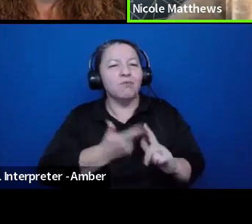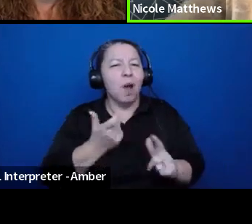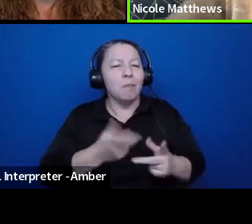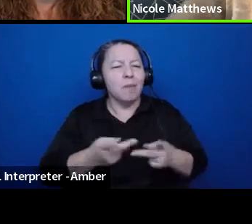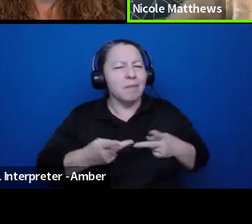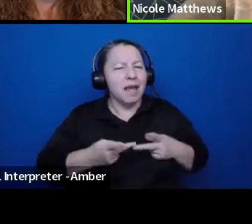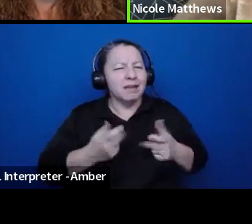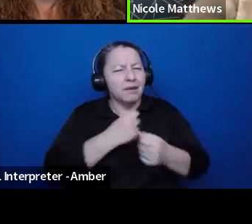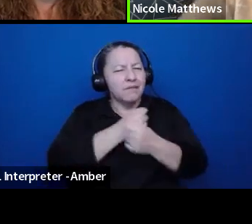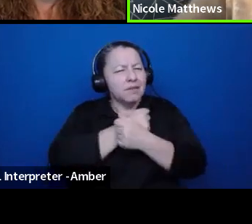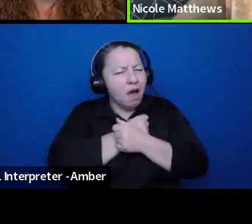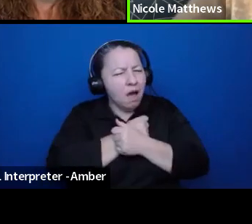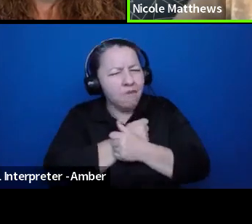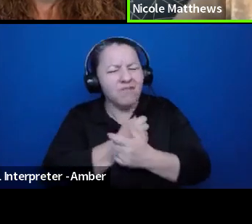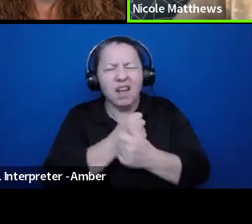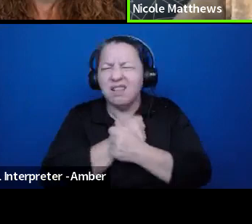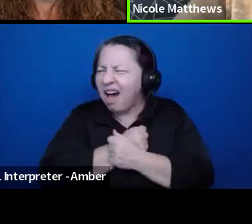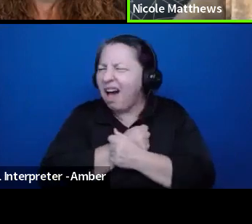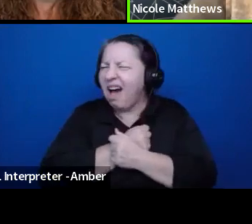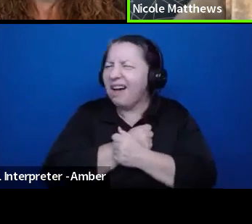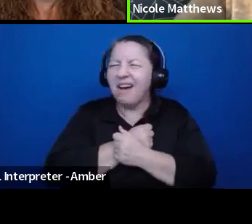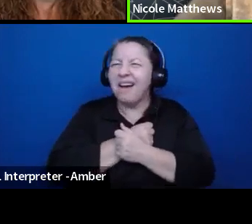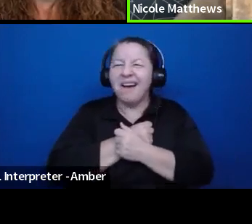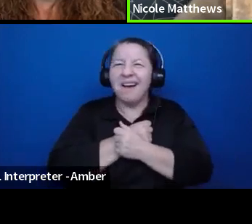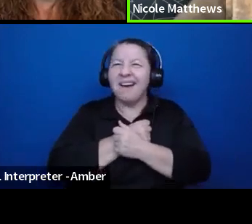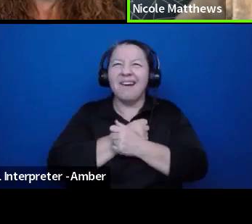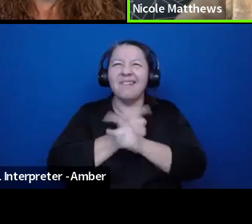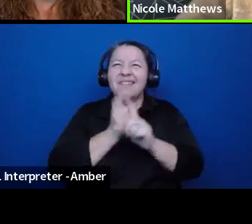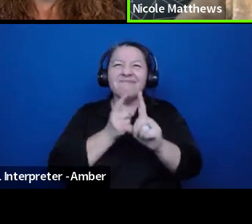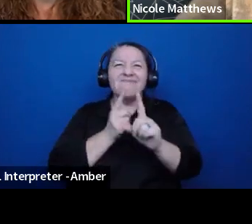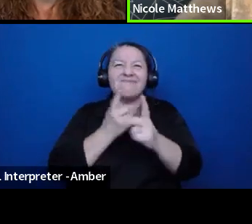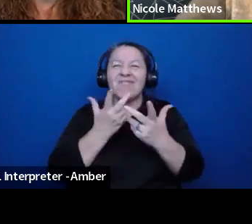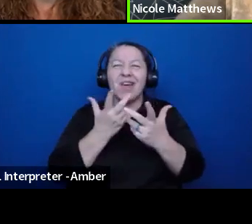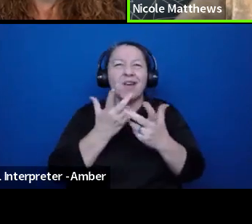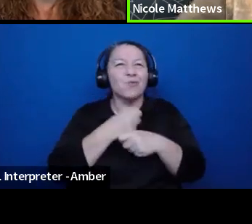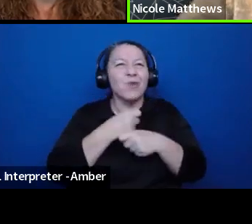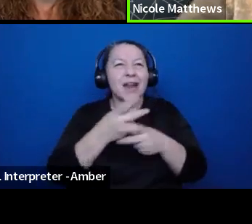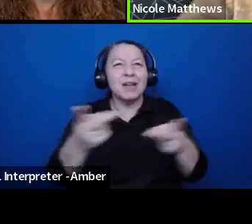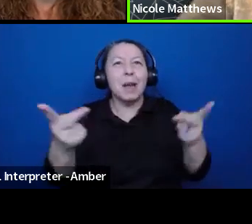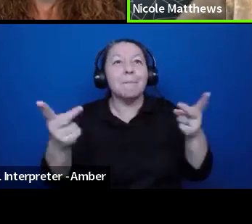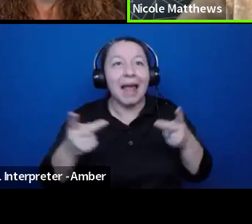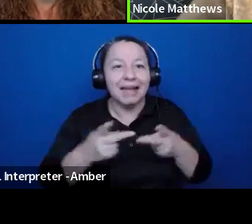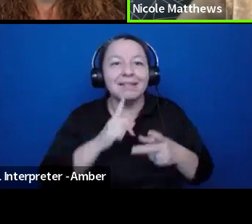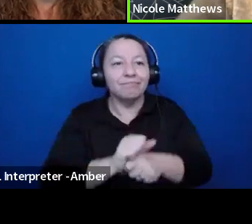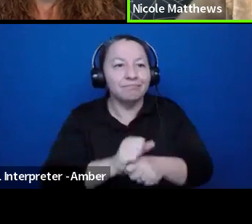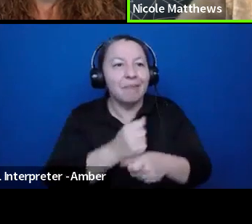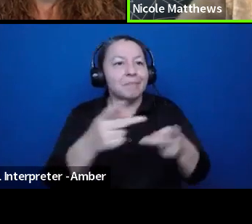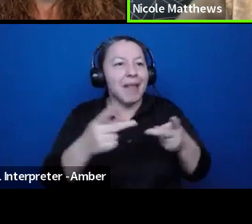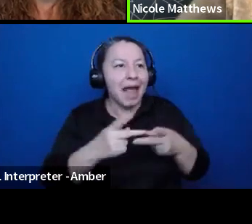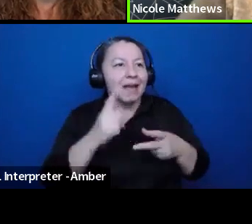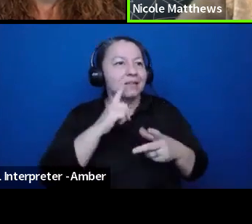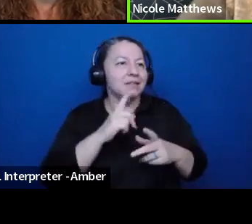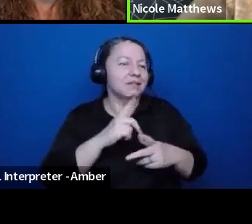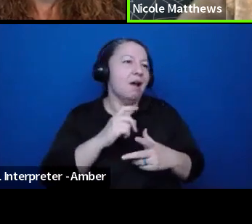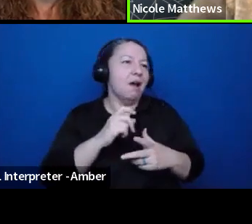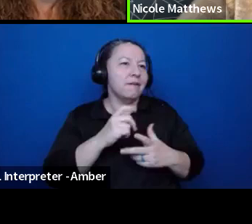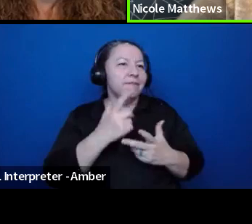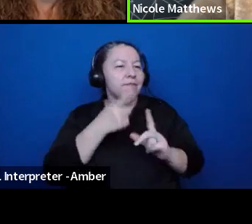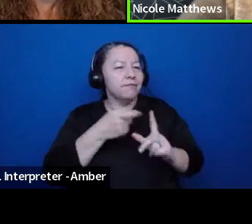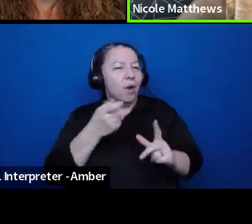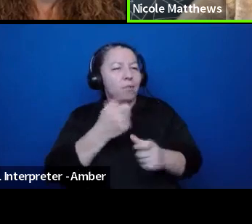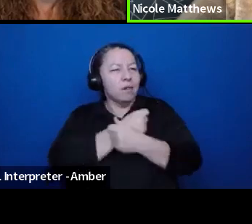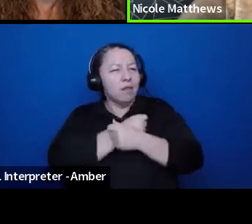love. And also along with that comes accountability, truth-telling,